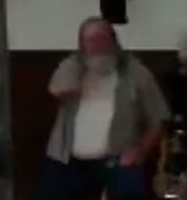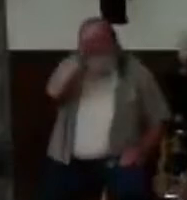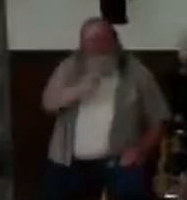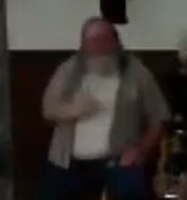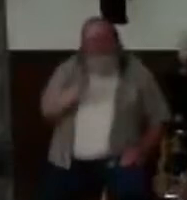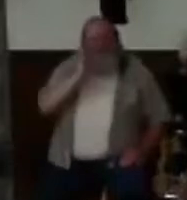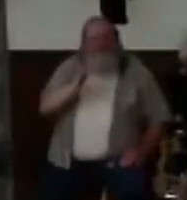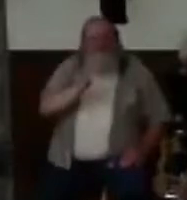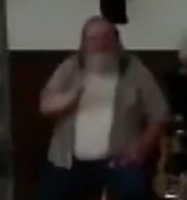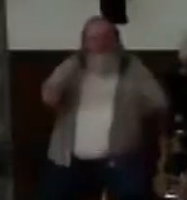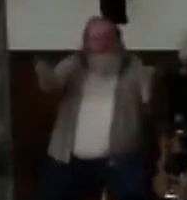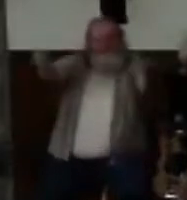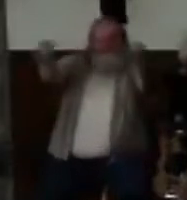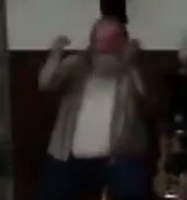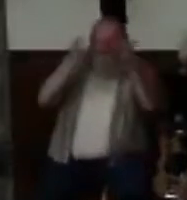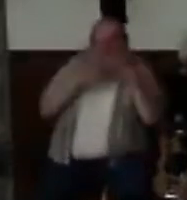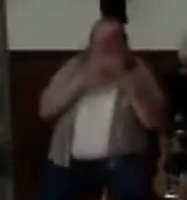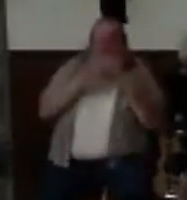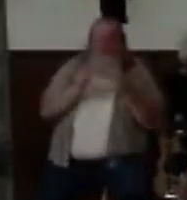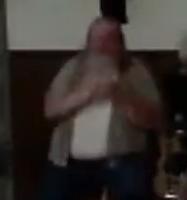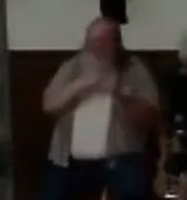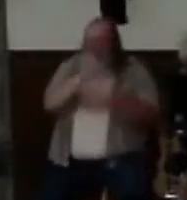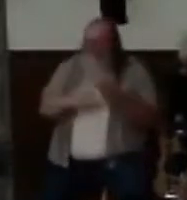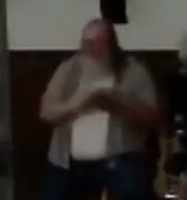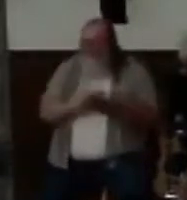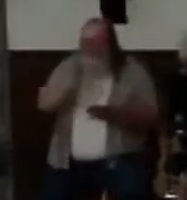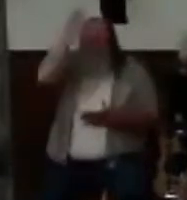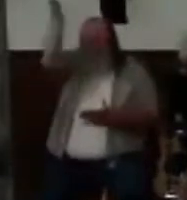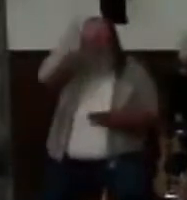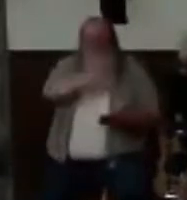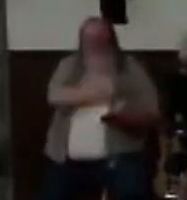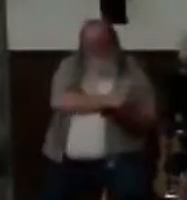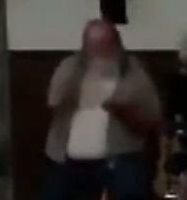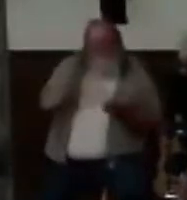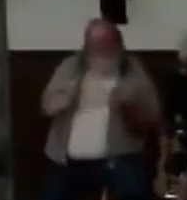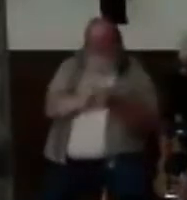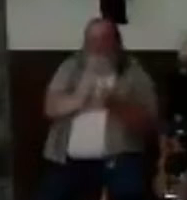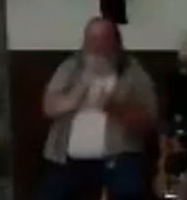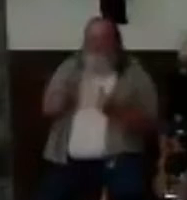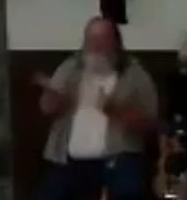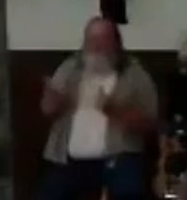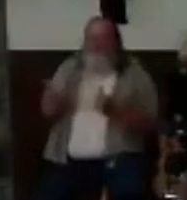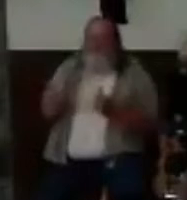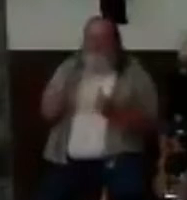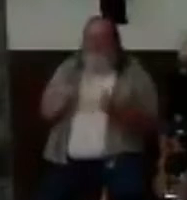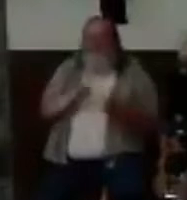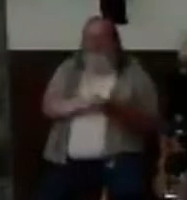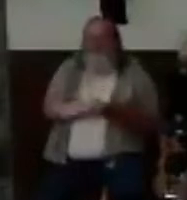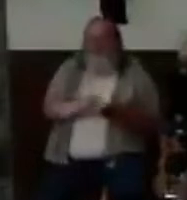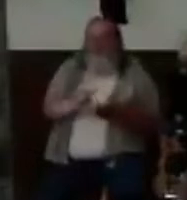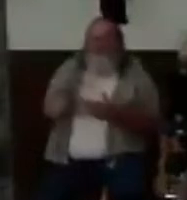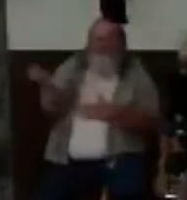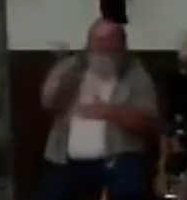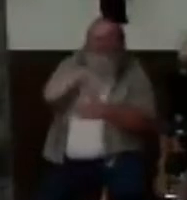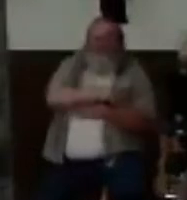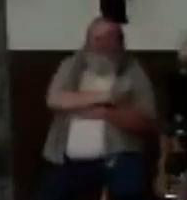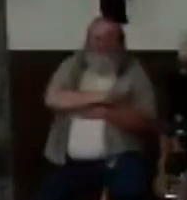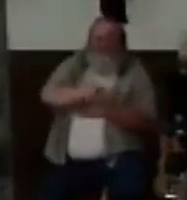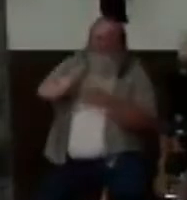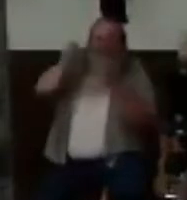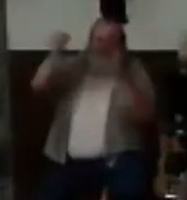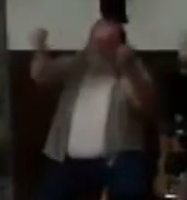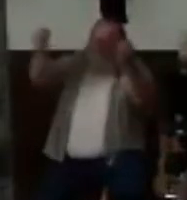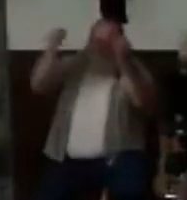his holy ones with him." That's us. "On that day, the sources of light will no longer shine, yet there